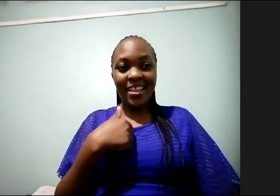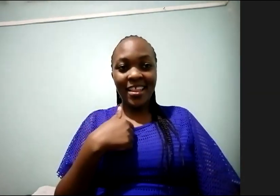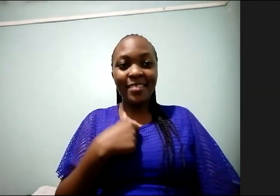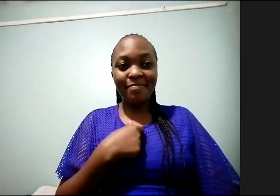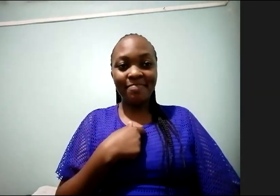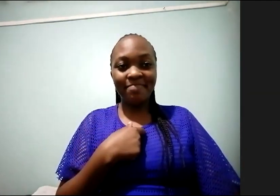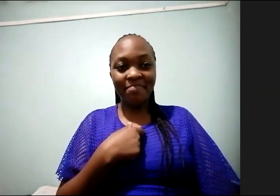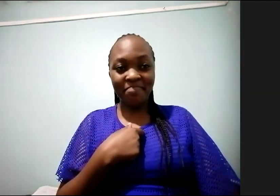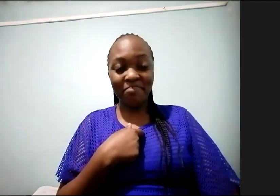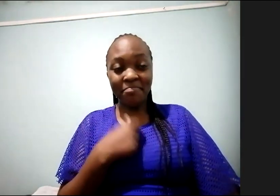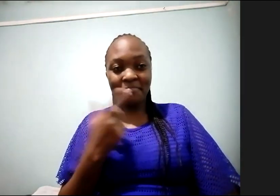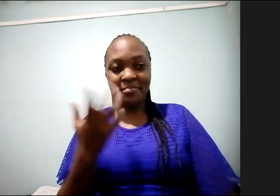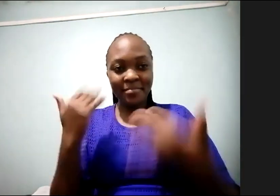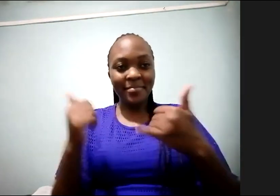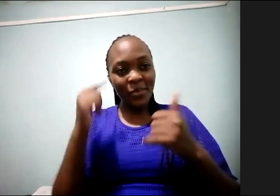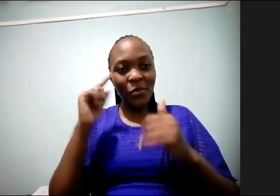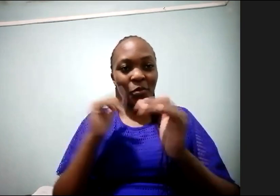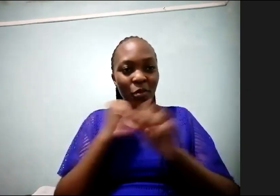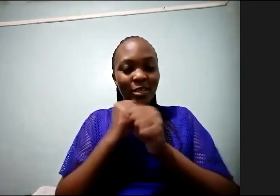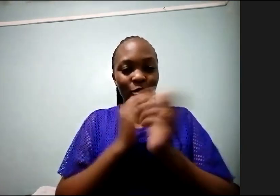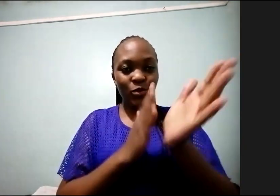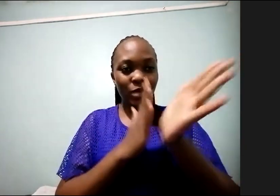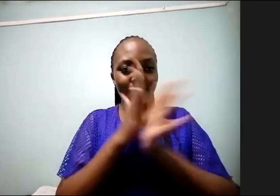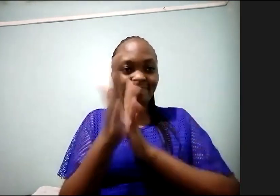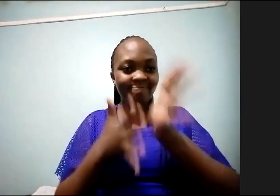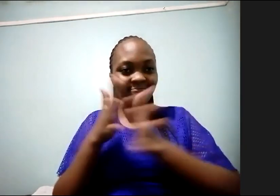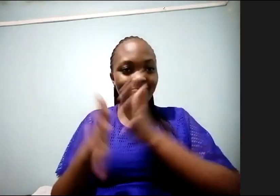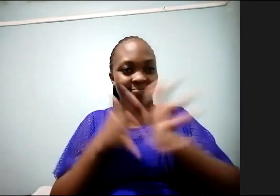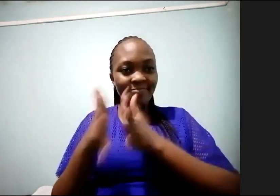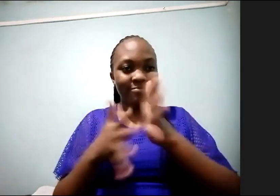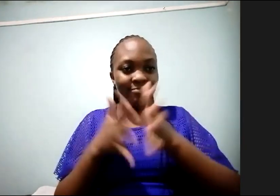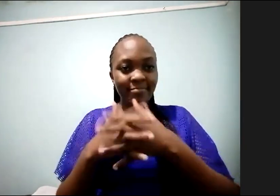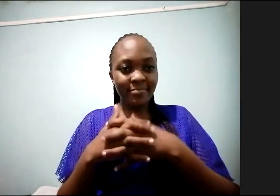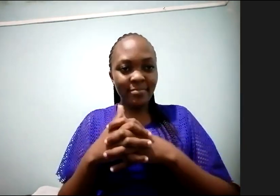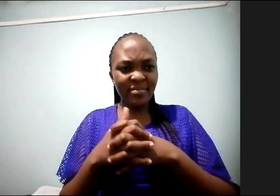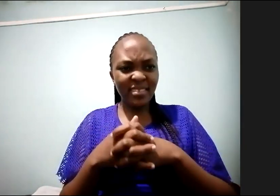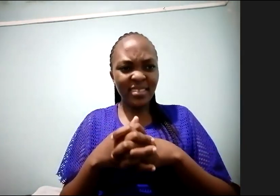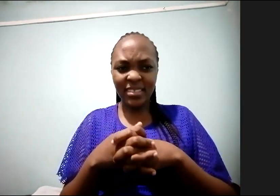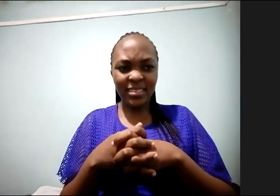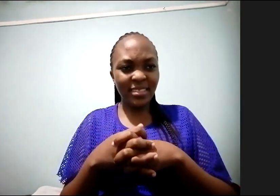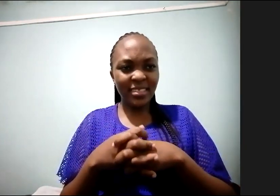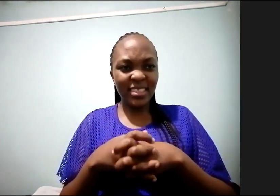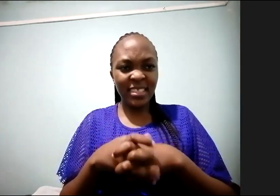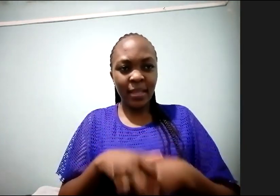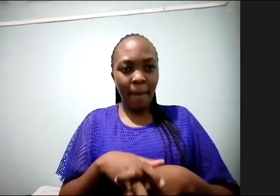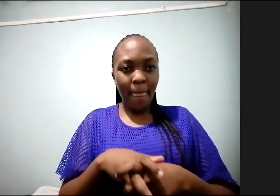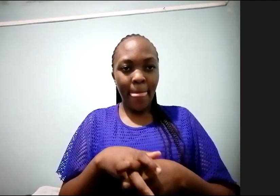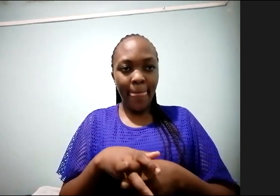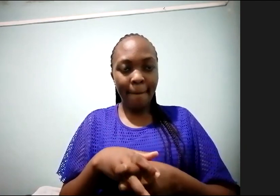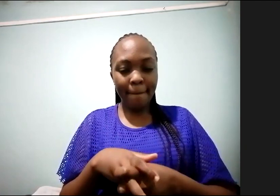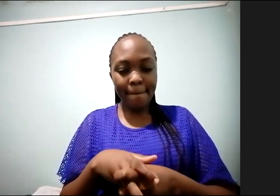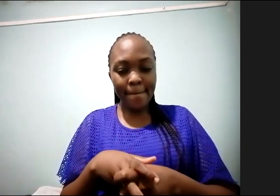sign off with Abigail. Joseph, I need you to confirm you can hear me. Yes, I can hear you,